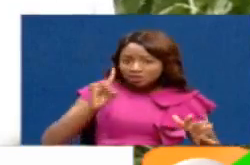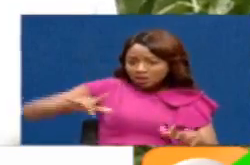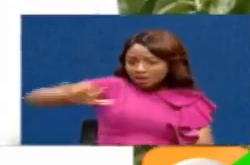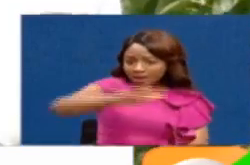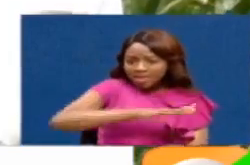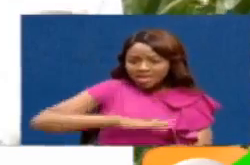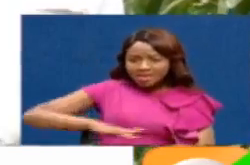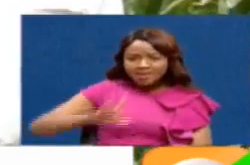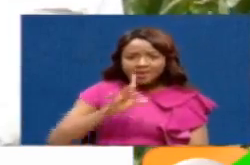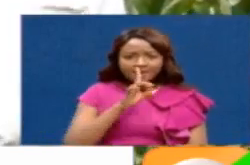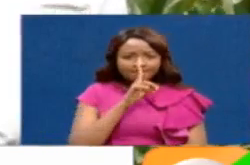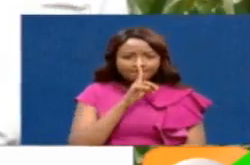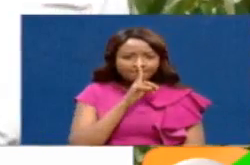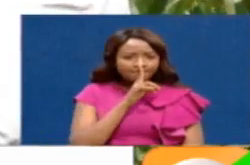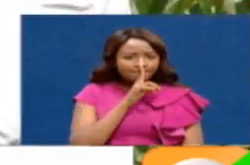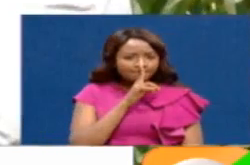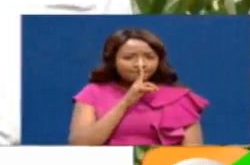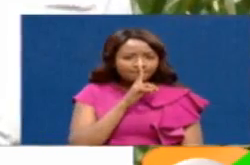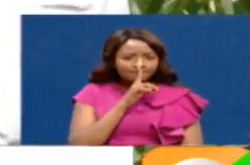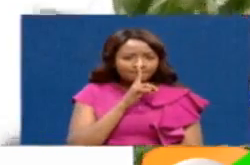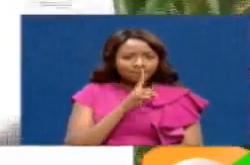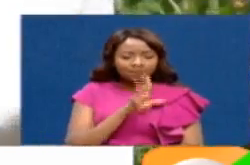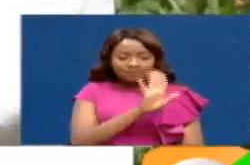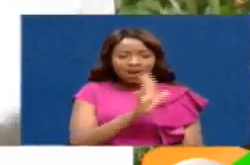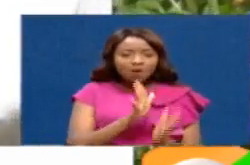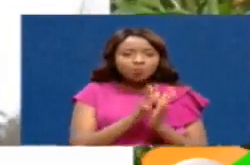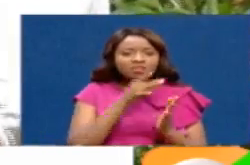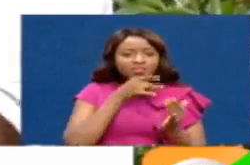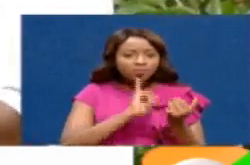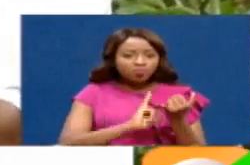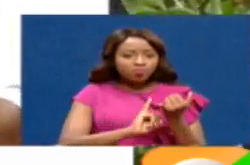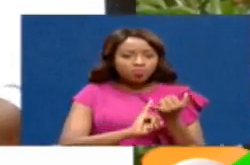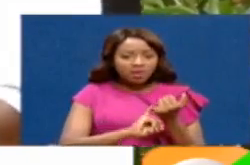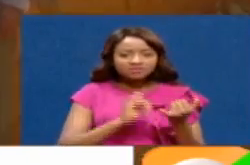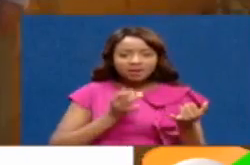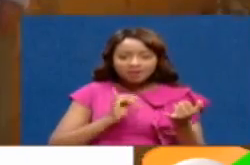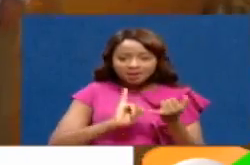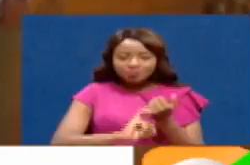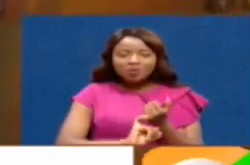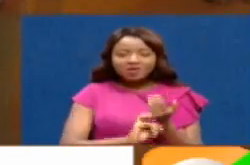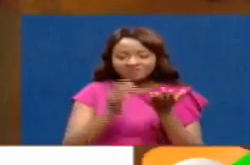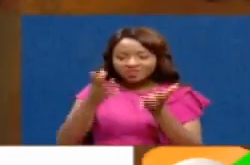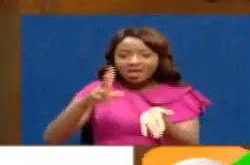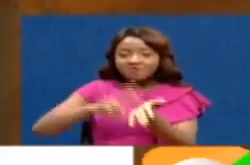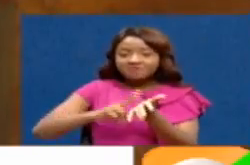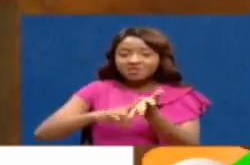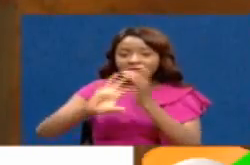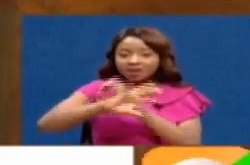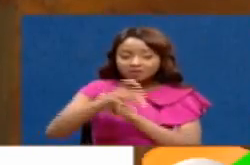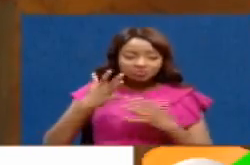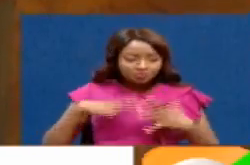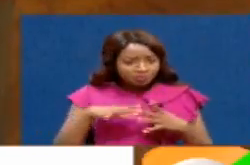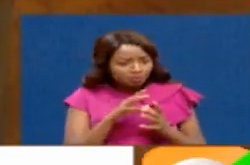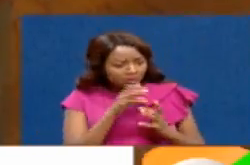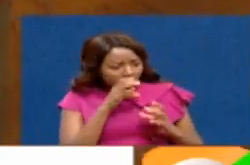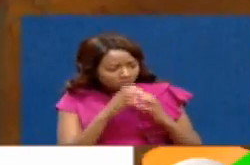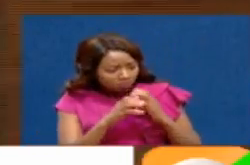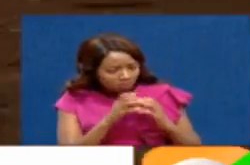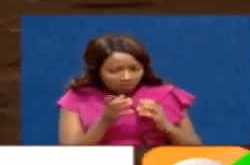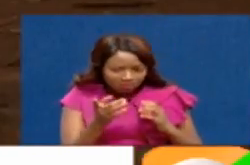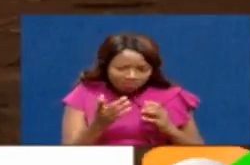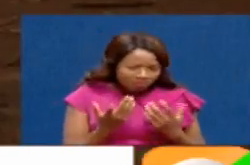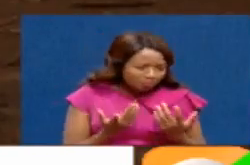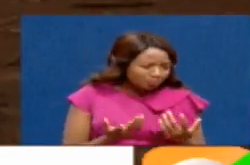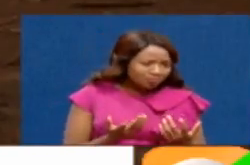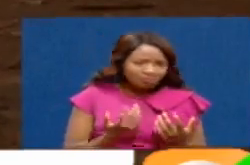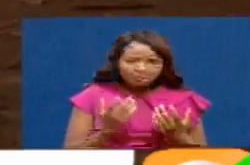late Nelson Ombima and his late wife Sheila Mahungu in Mazigulu Village, Vihiga County. Residents whispering in low tones as they come